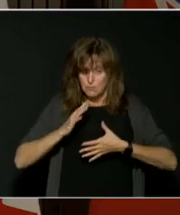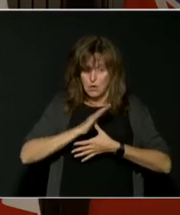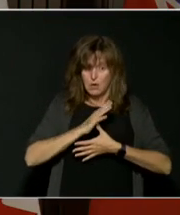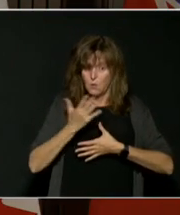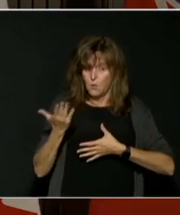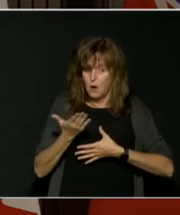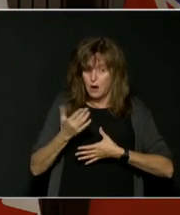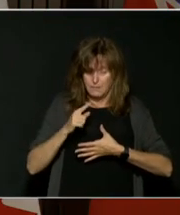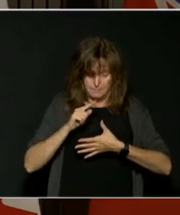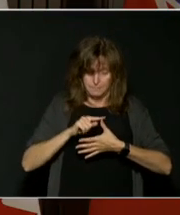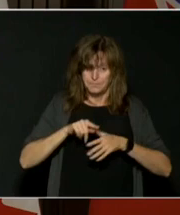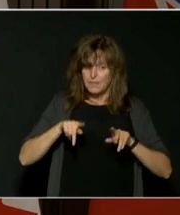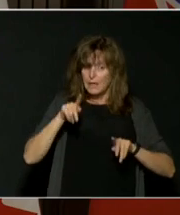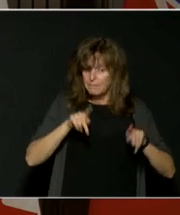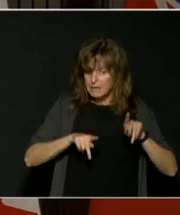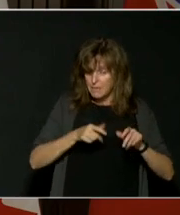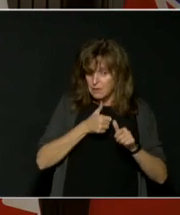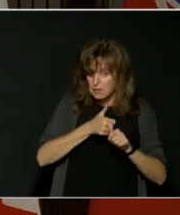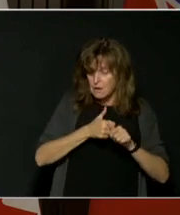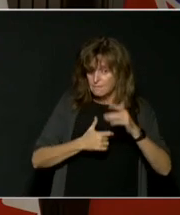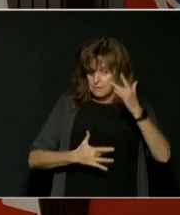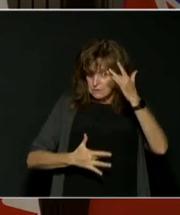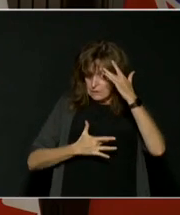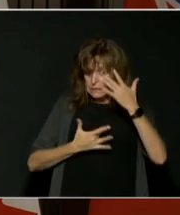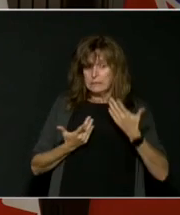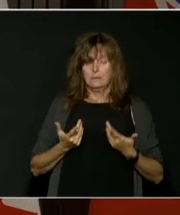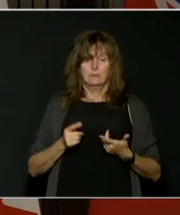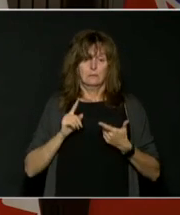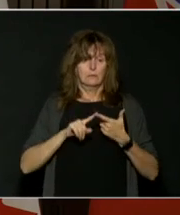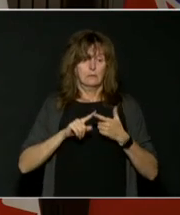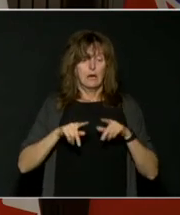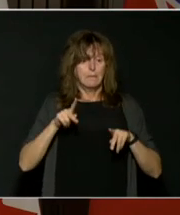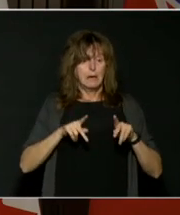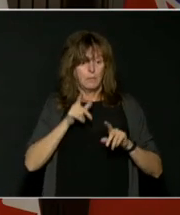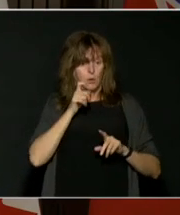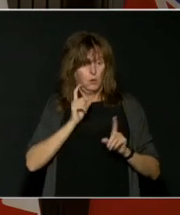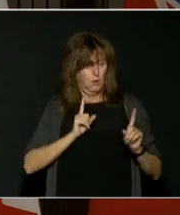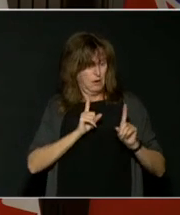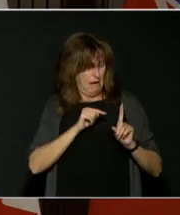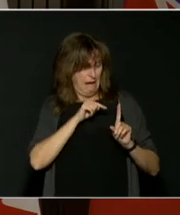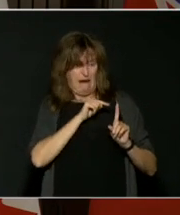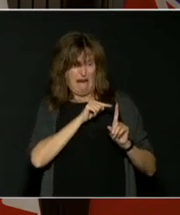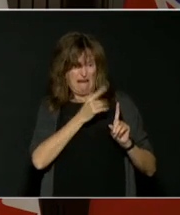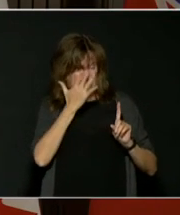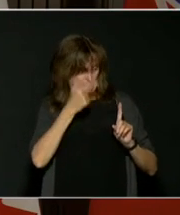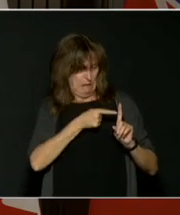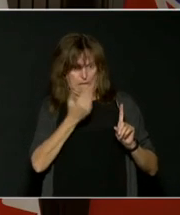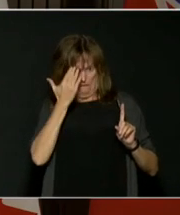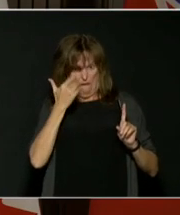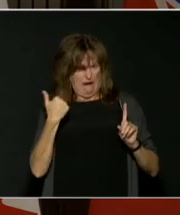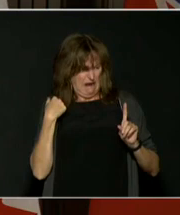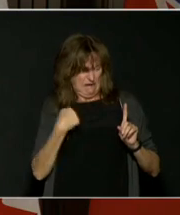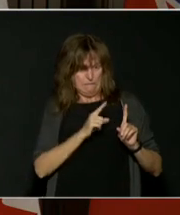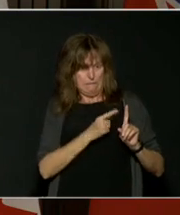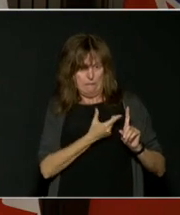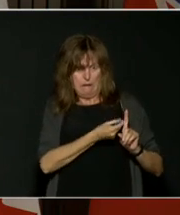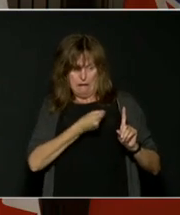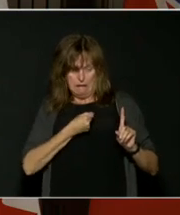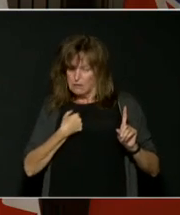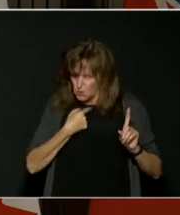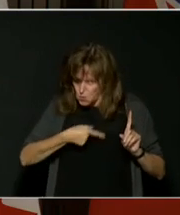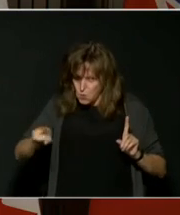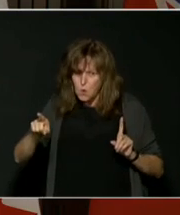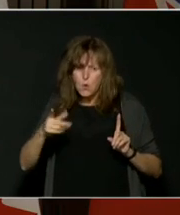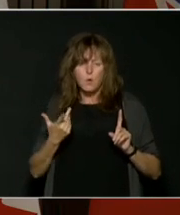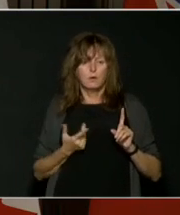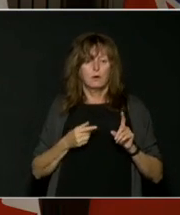who are symptomatic, people who are contacts of known confirmed cases, and outbreaks. I think what you're asking about